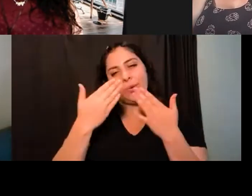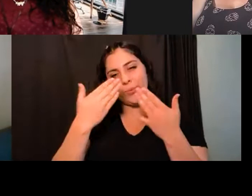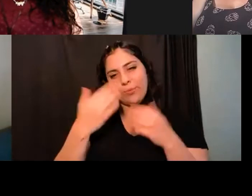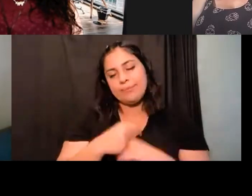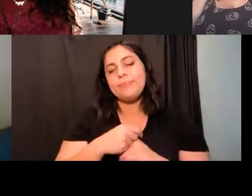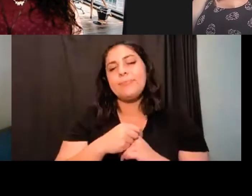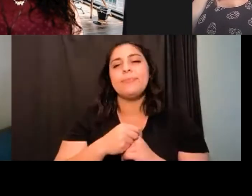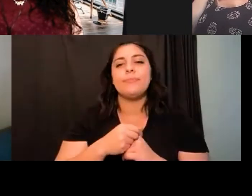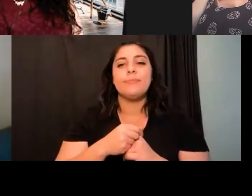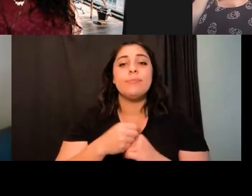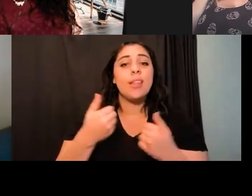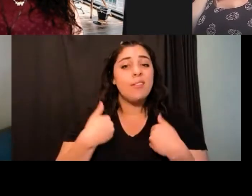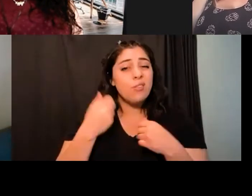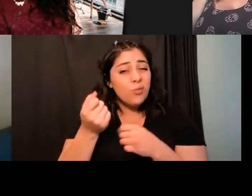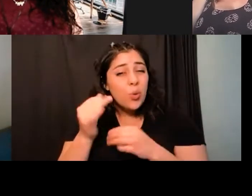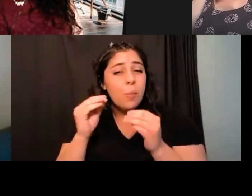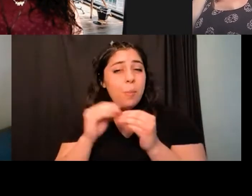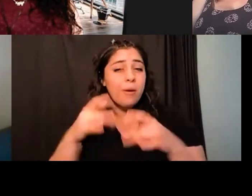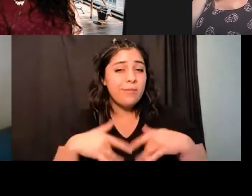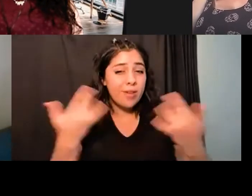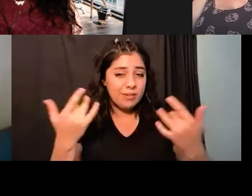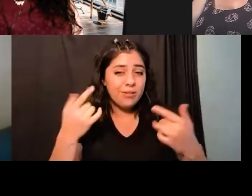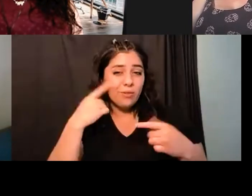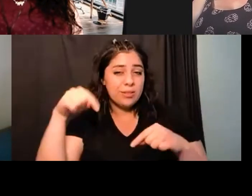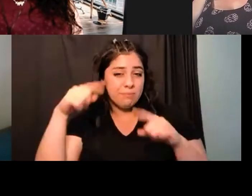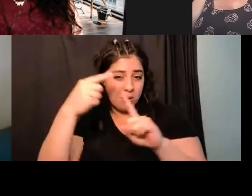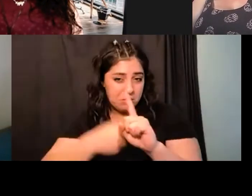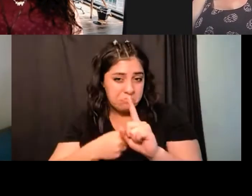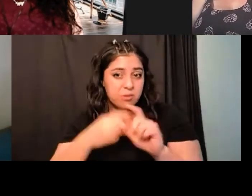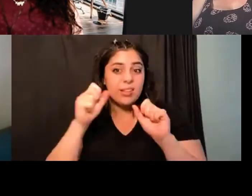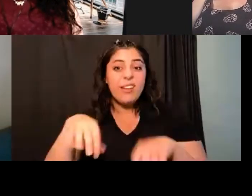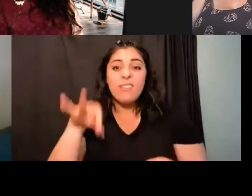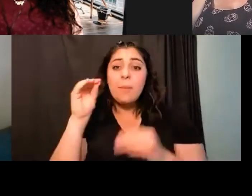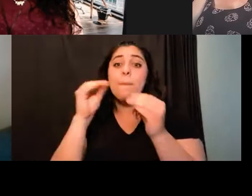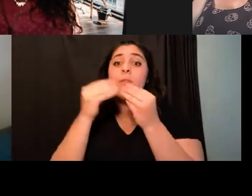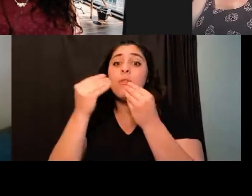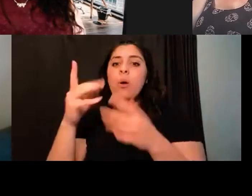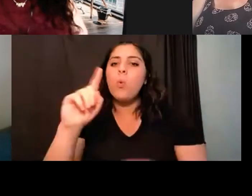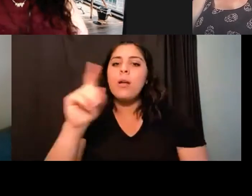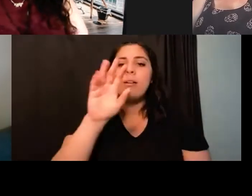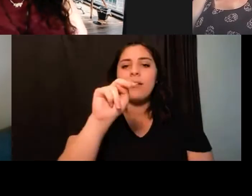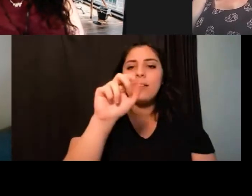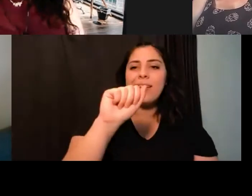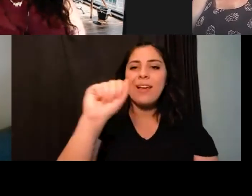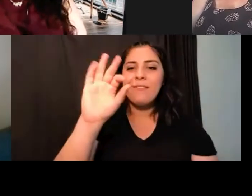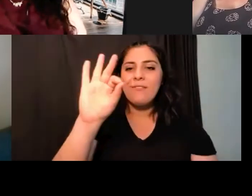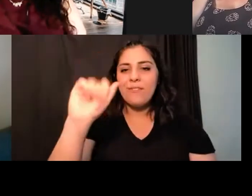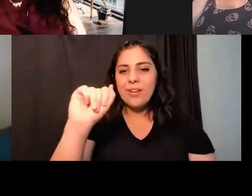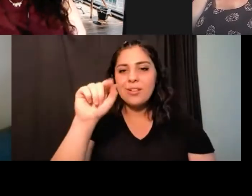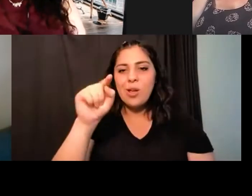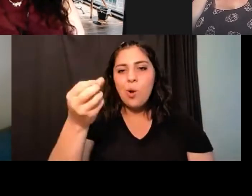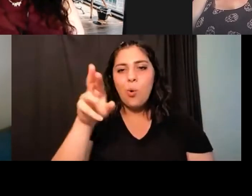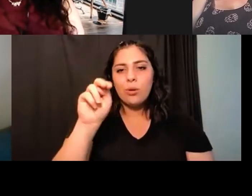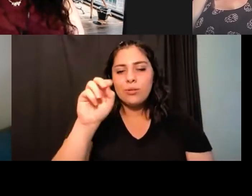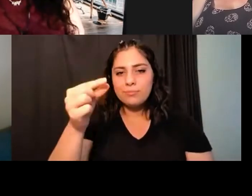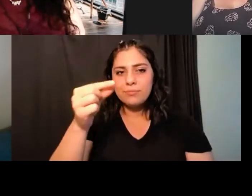We have a few more events coming up for Fat Liberation Month. You can find out all about them at NAAFA.org. Just click on Fat Liberation Month and